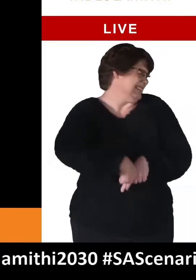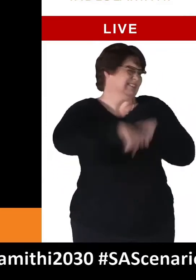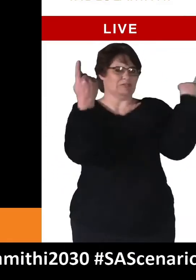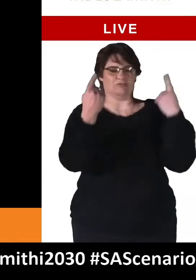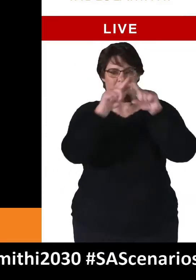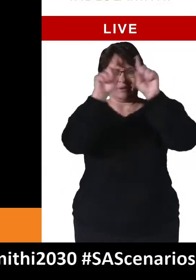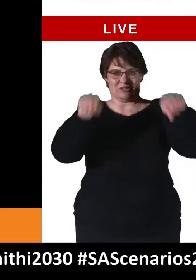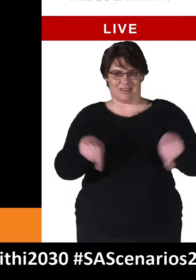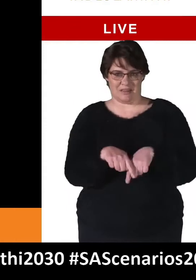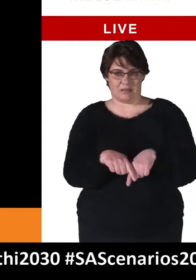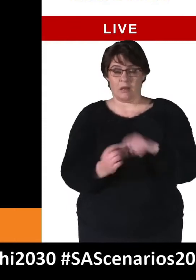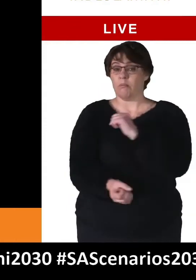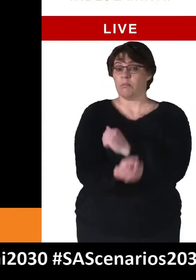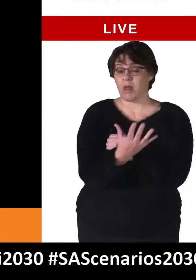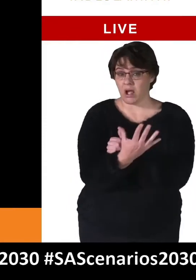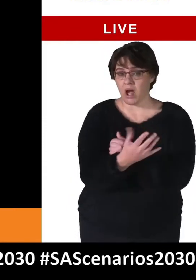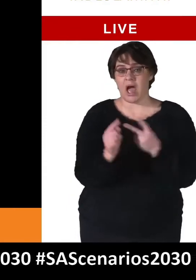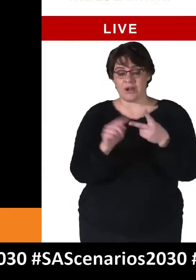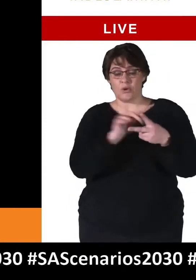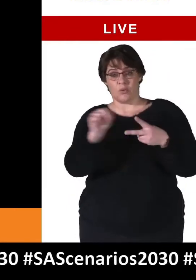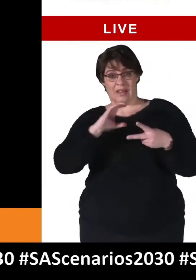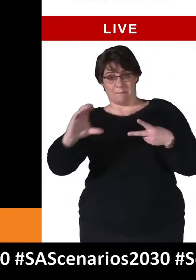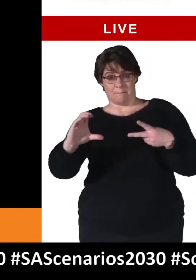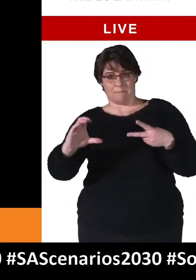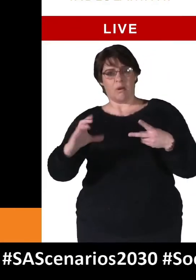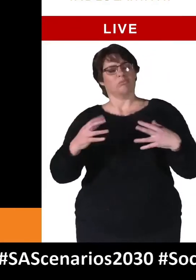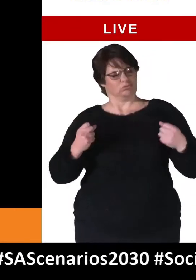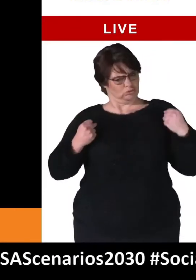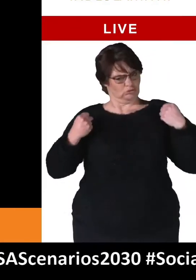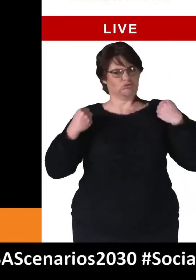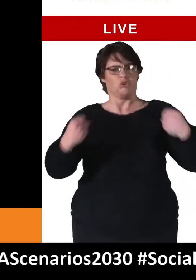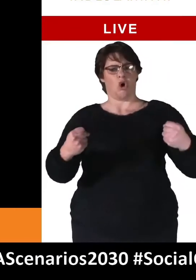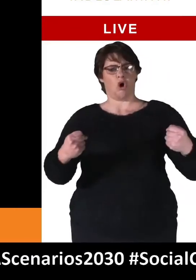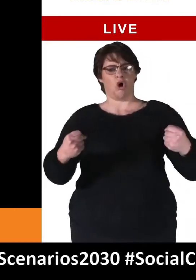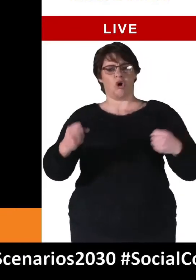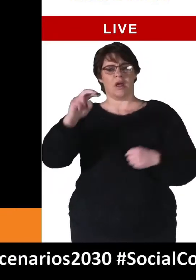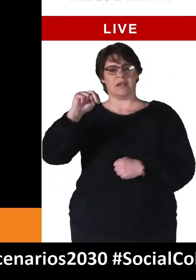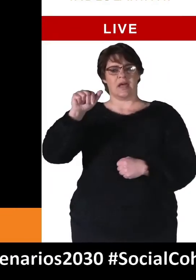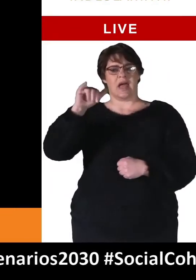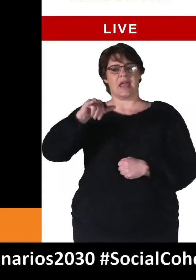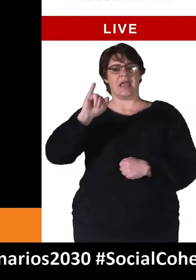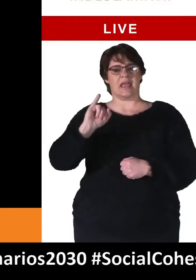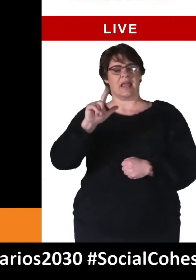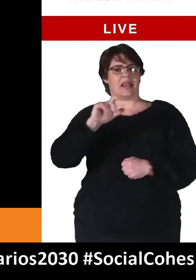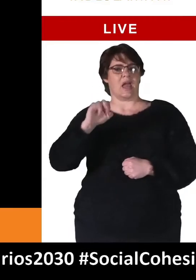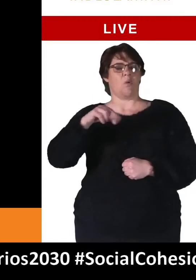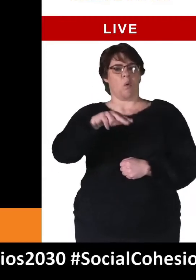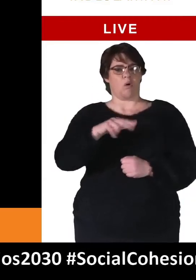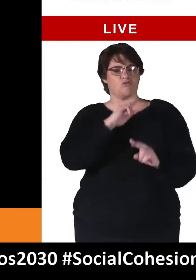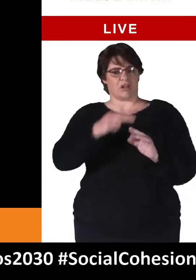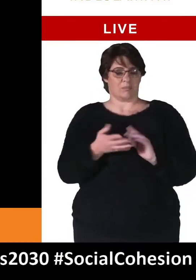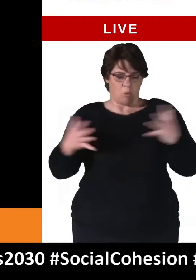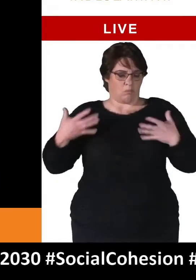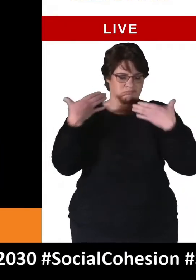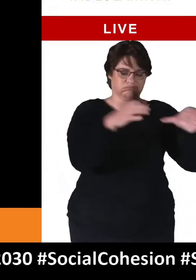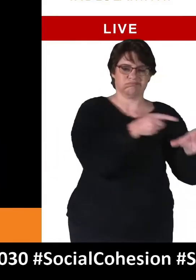picture. Mpumalanga and the Northern Cape have the strongest Nailewak results. In Mpumalanga, people